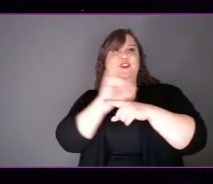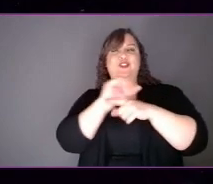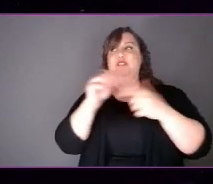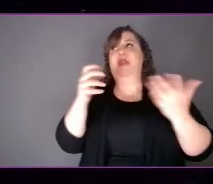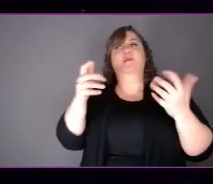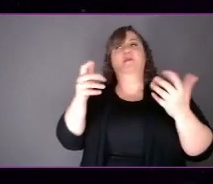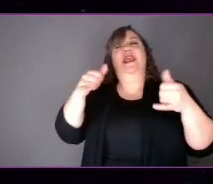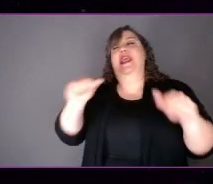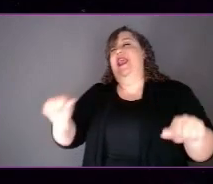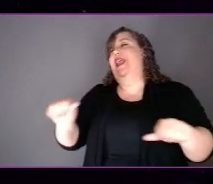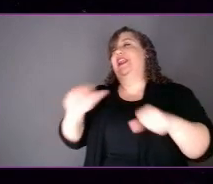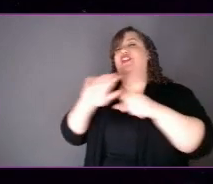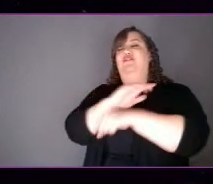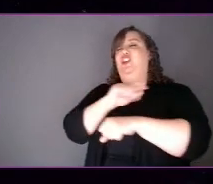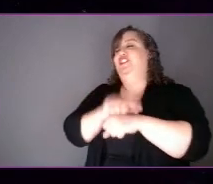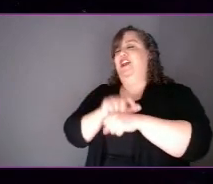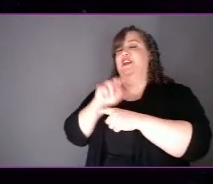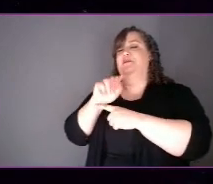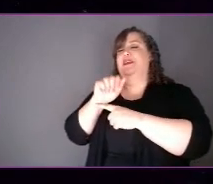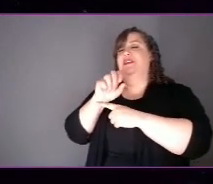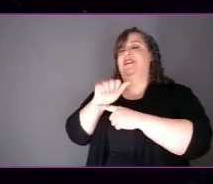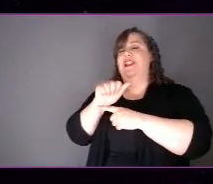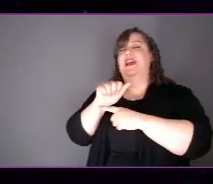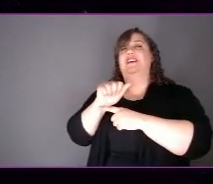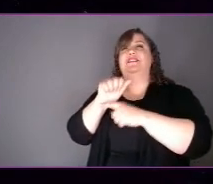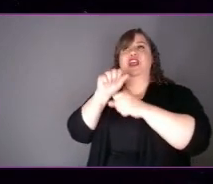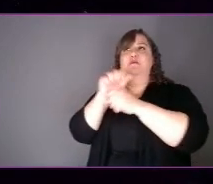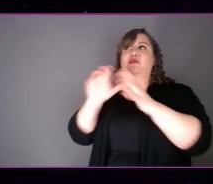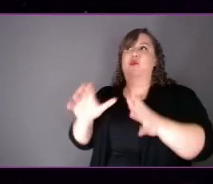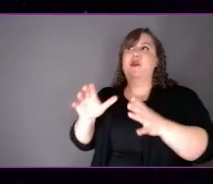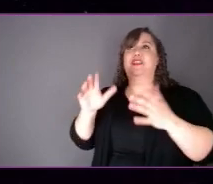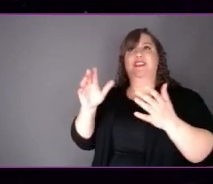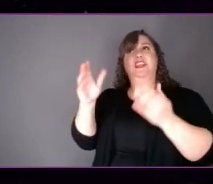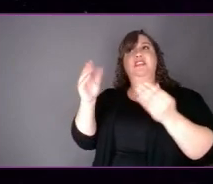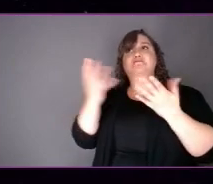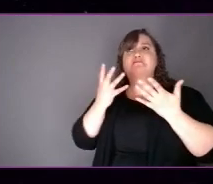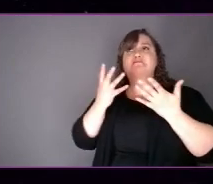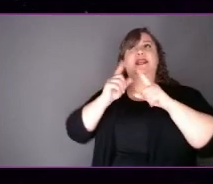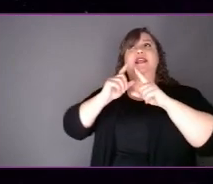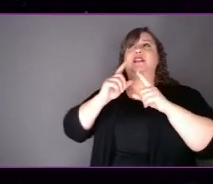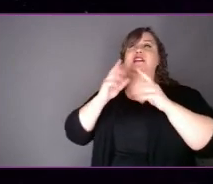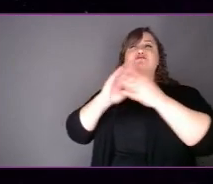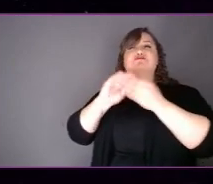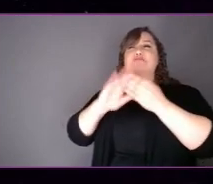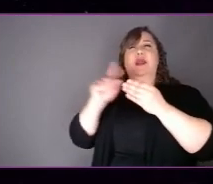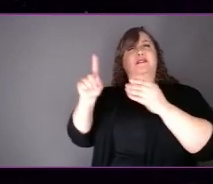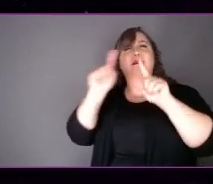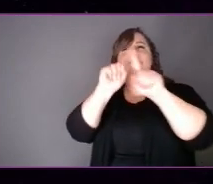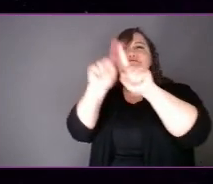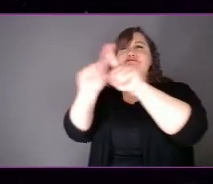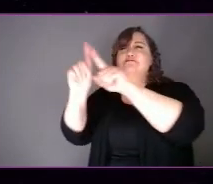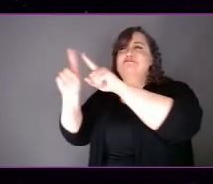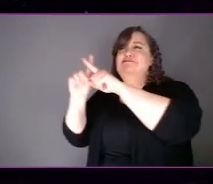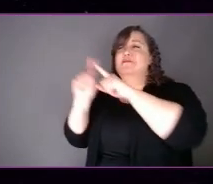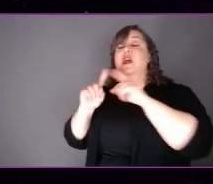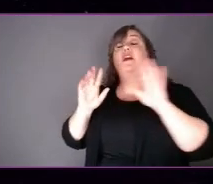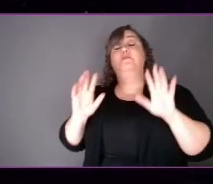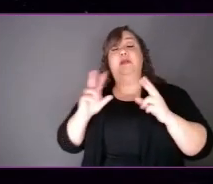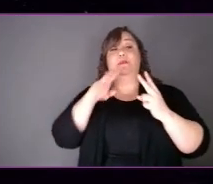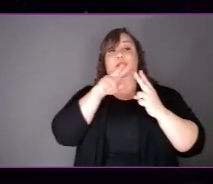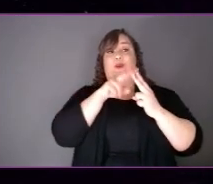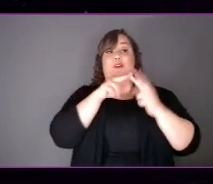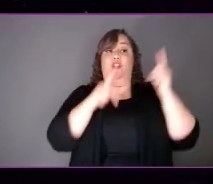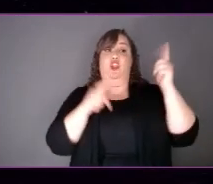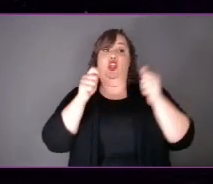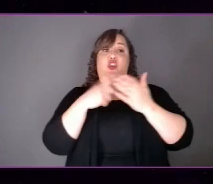speak with has a little bit different of a path on how they got to where they are today. But two of our larger programs are, like I